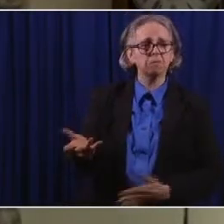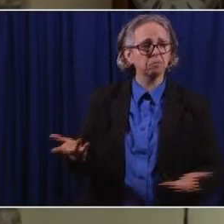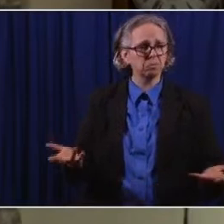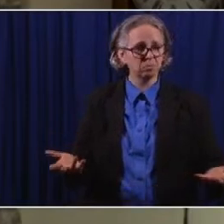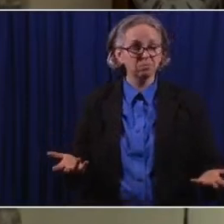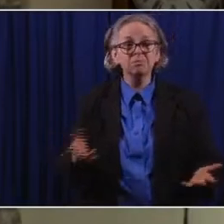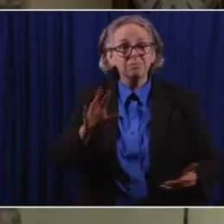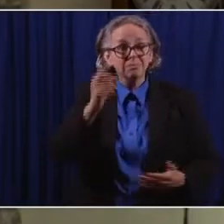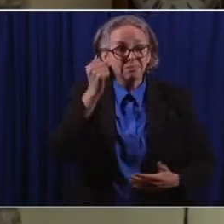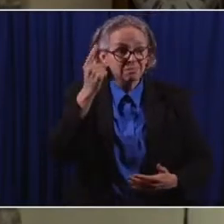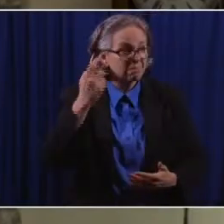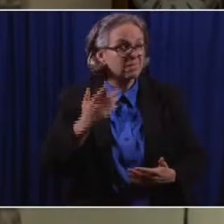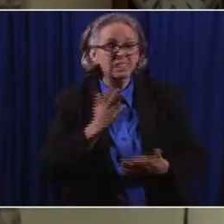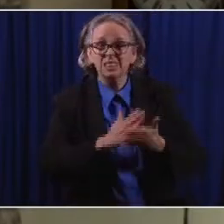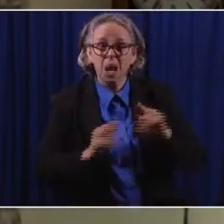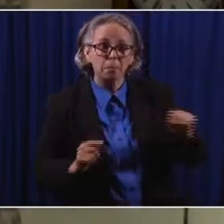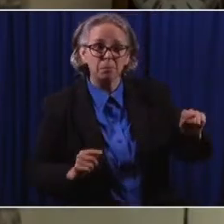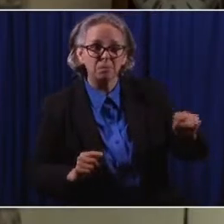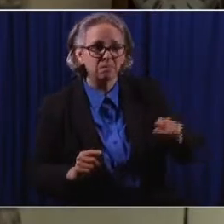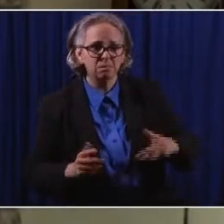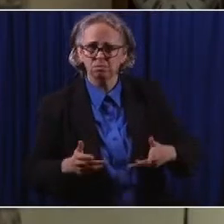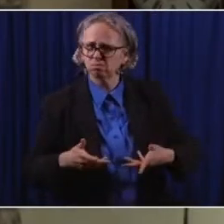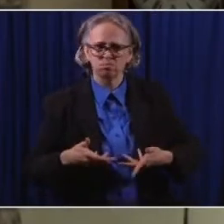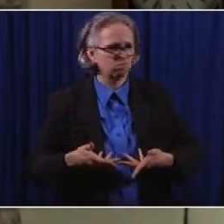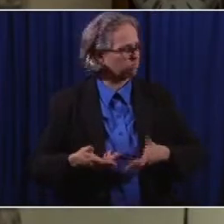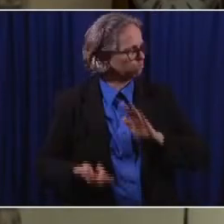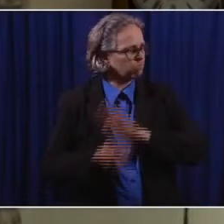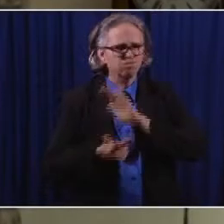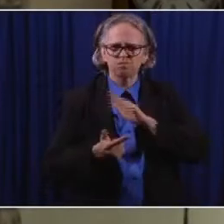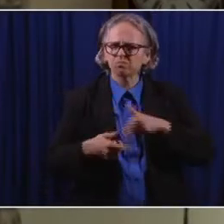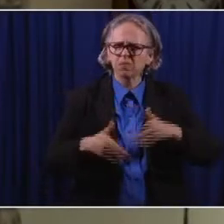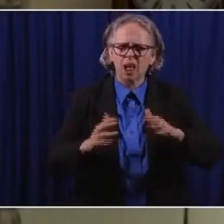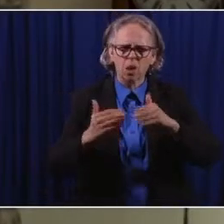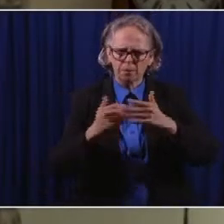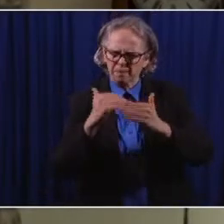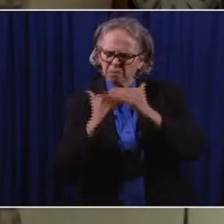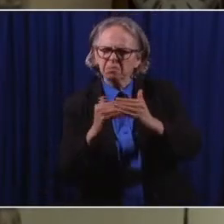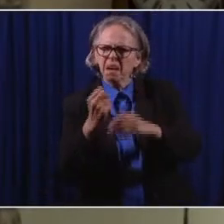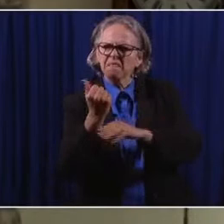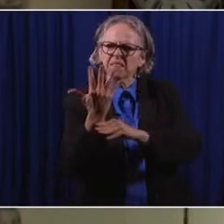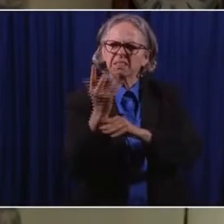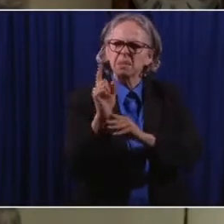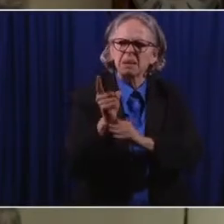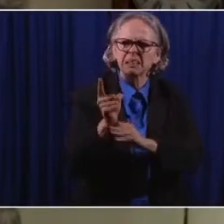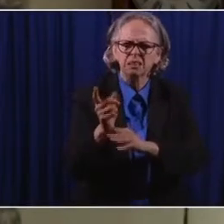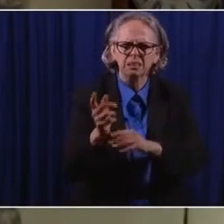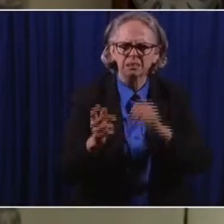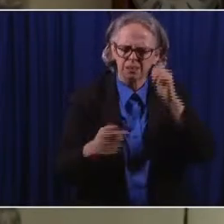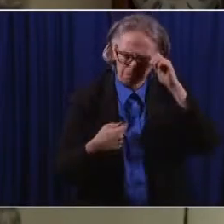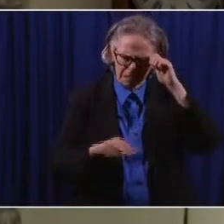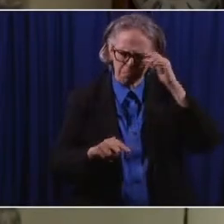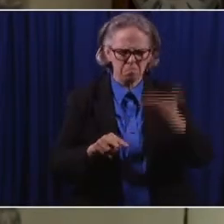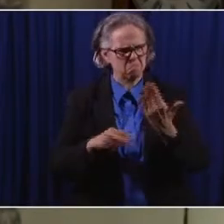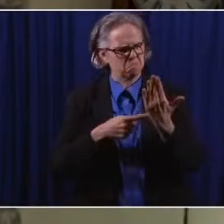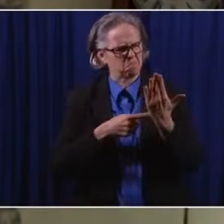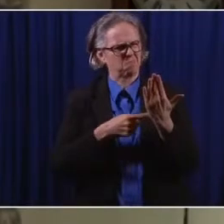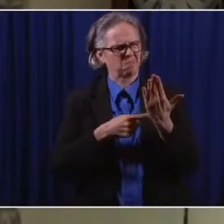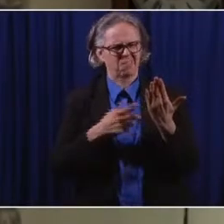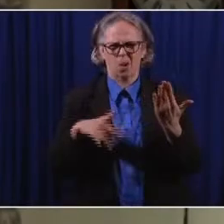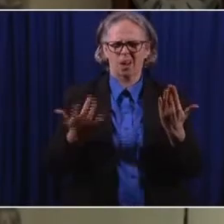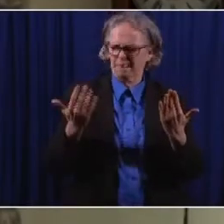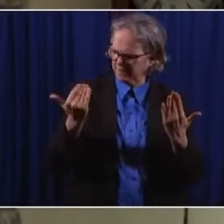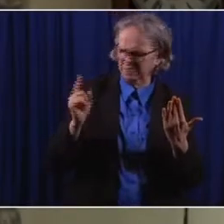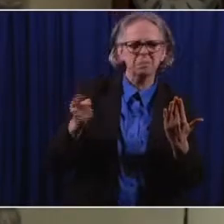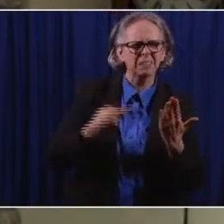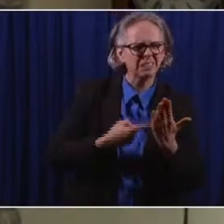them visit for 15 minutes. I mean, unless they're really, really busy, it seems to me more than 15 minutes should be allowed. We